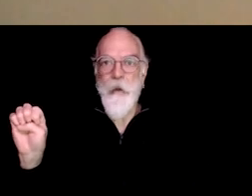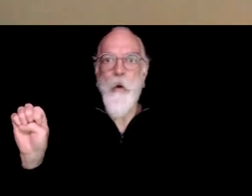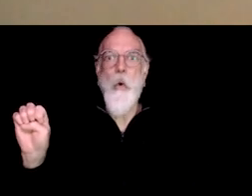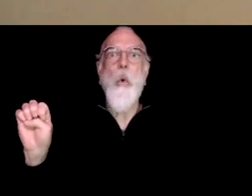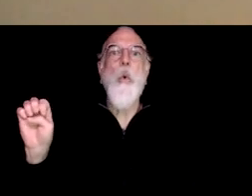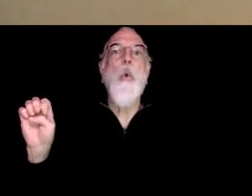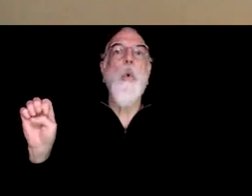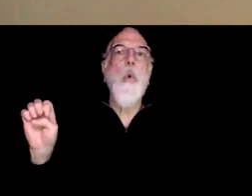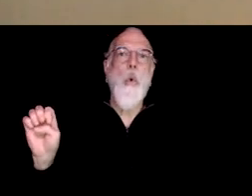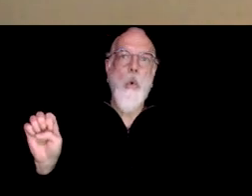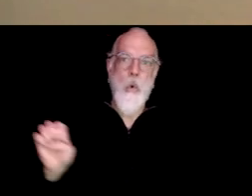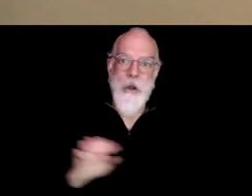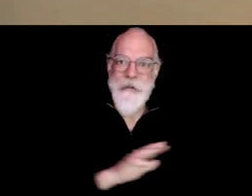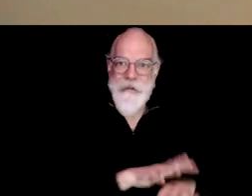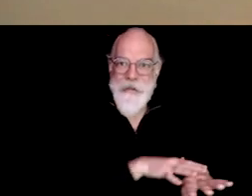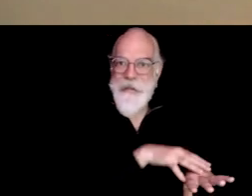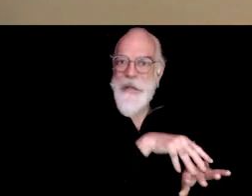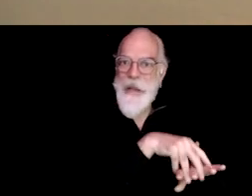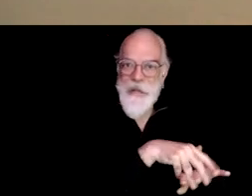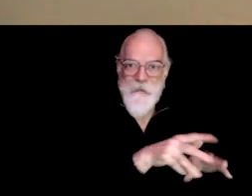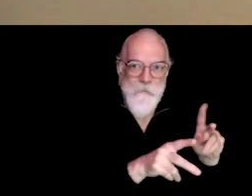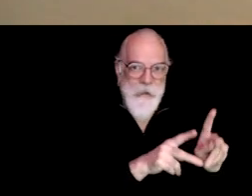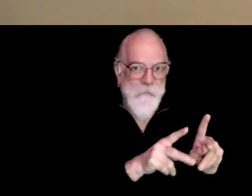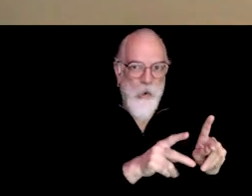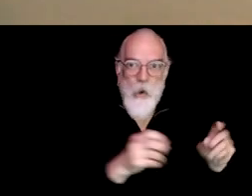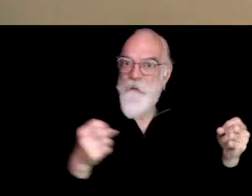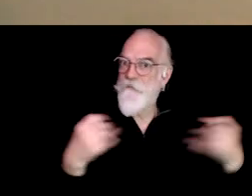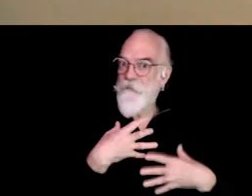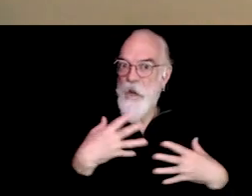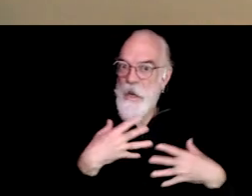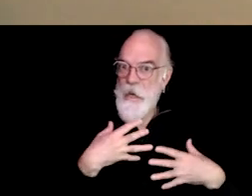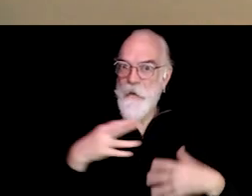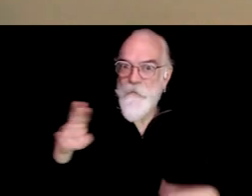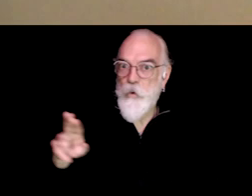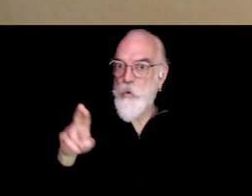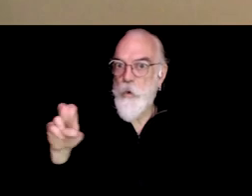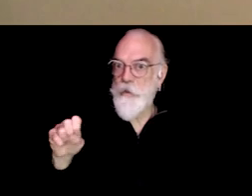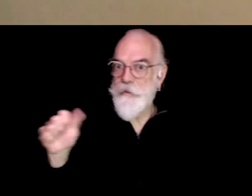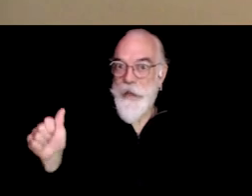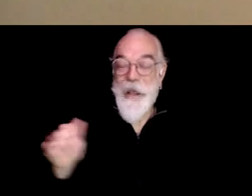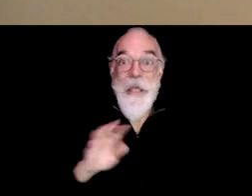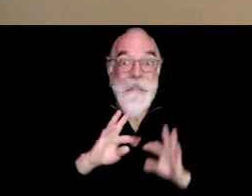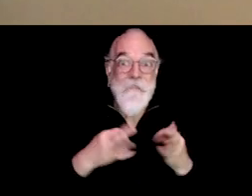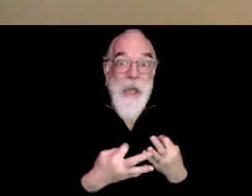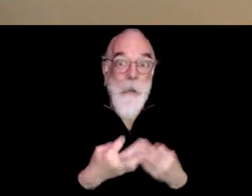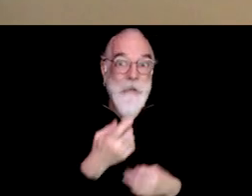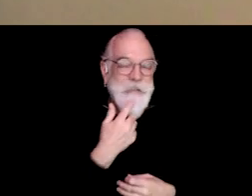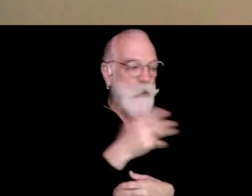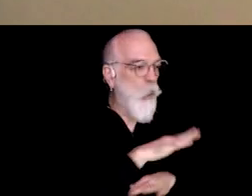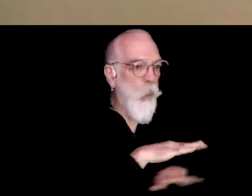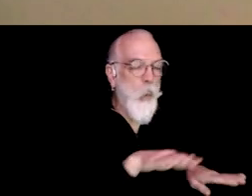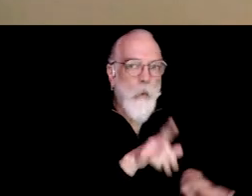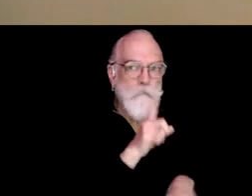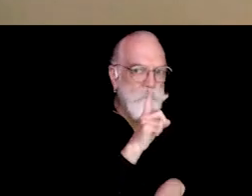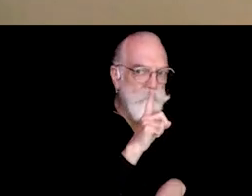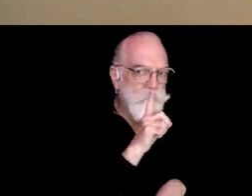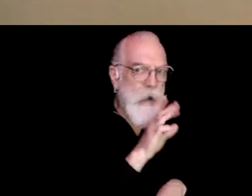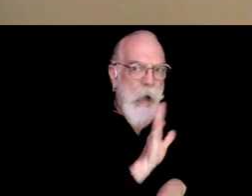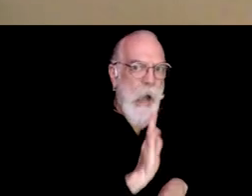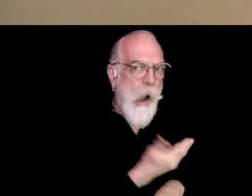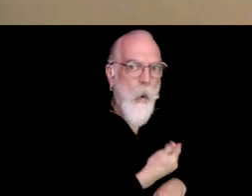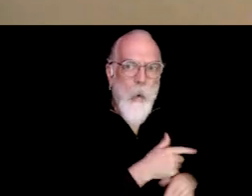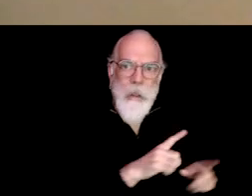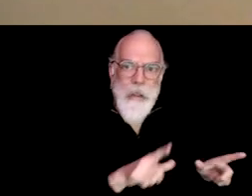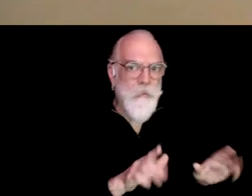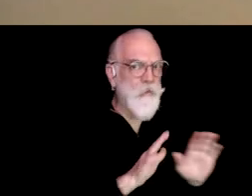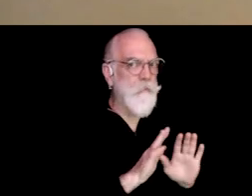so they were told by the family not to speak their own language, even their